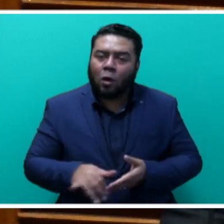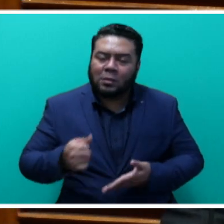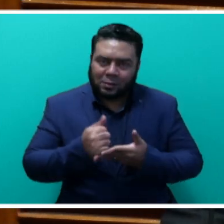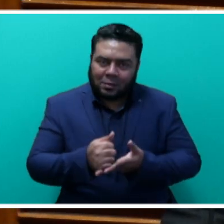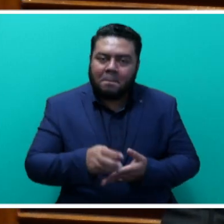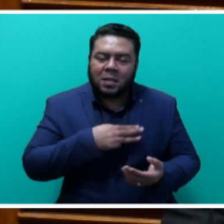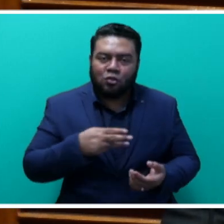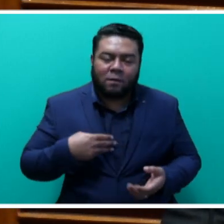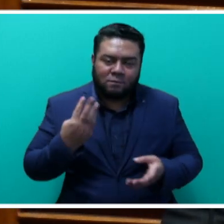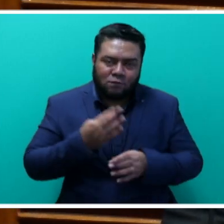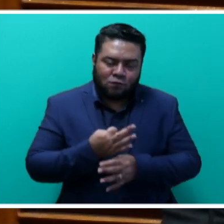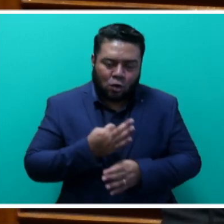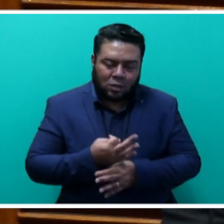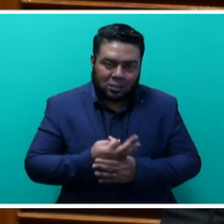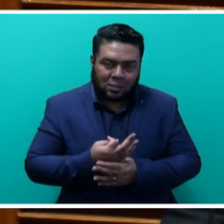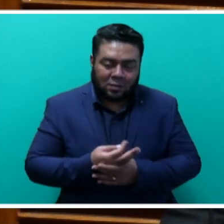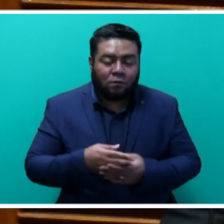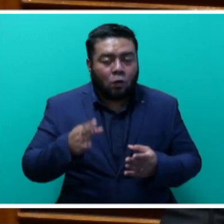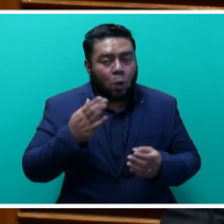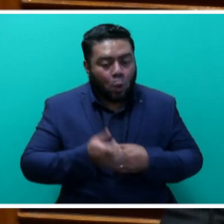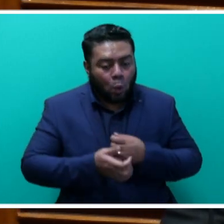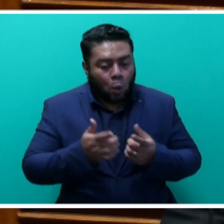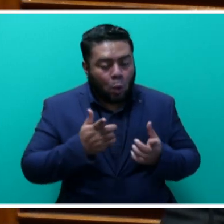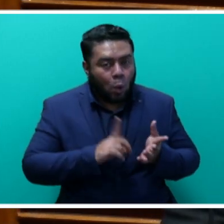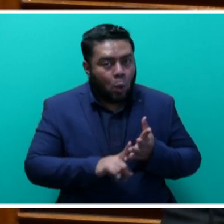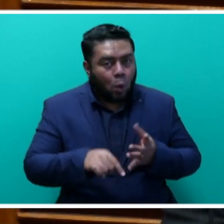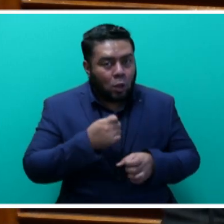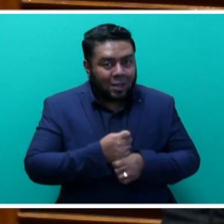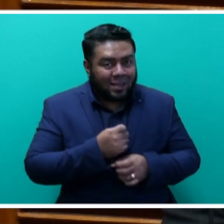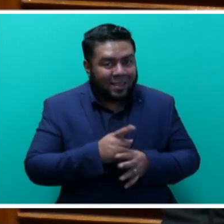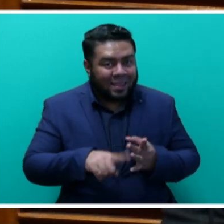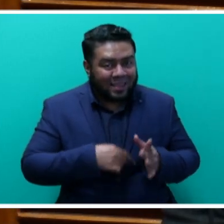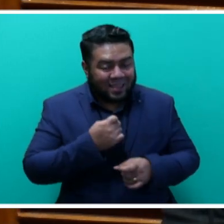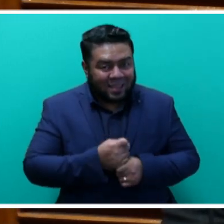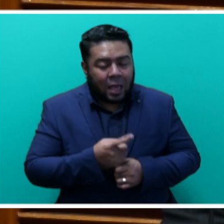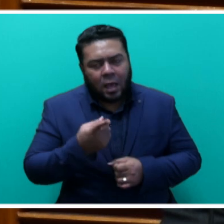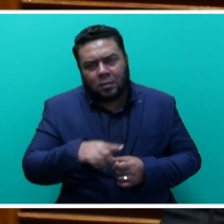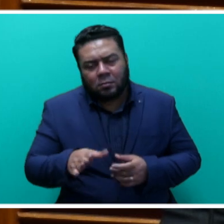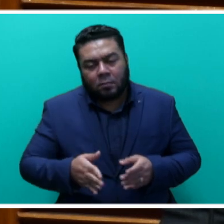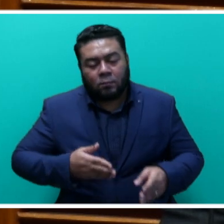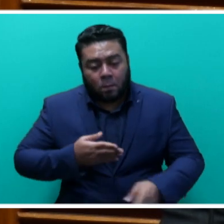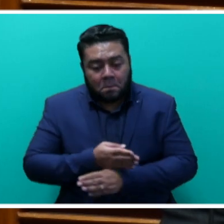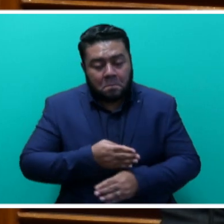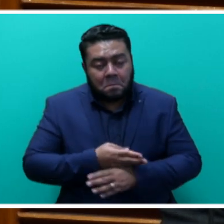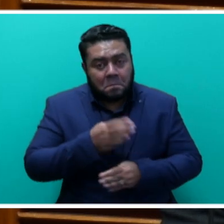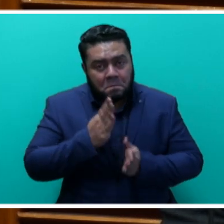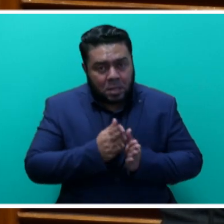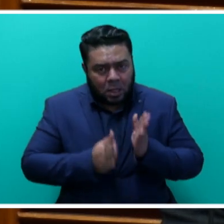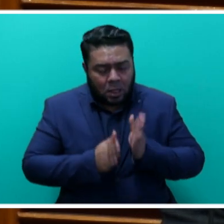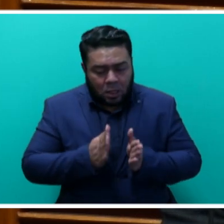of Forestry logging and milling programs in rural areas. The portable sawmills will also support the